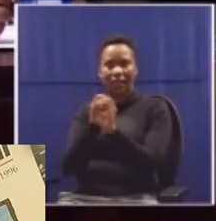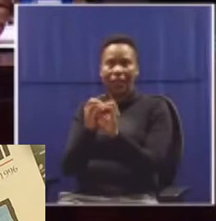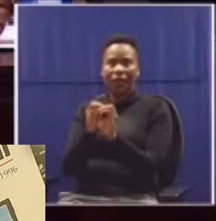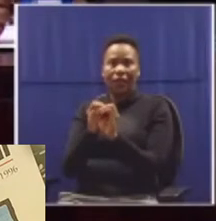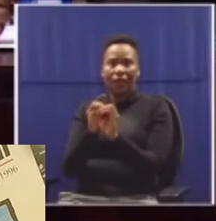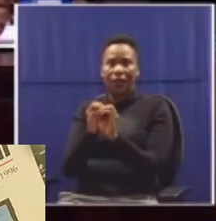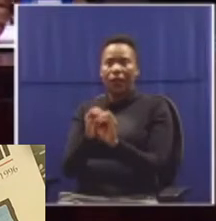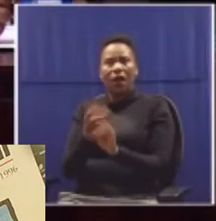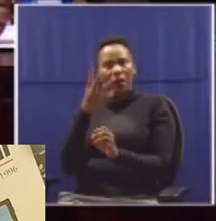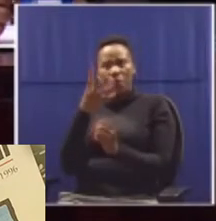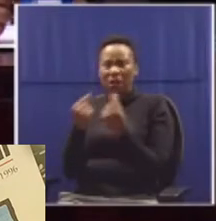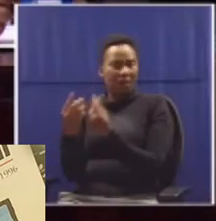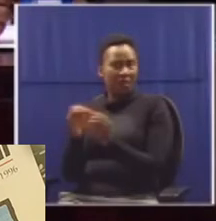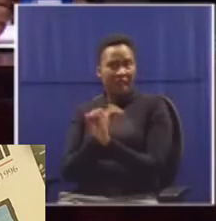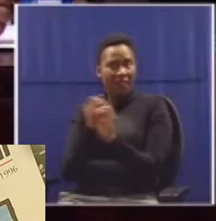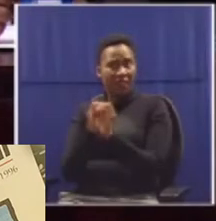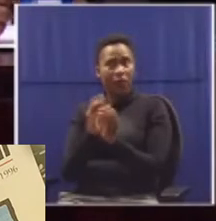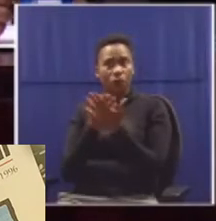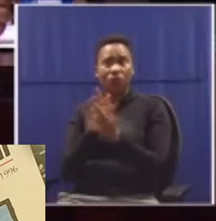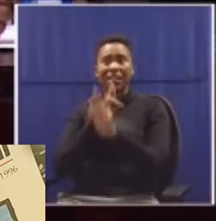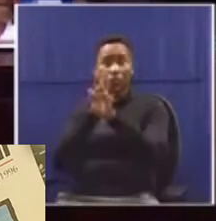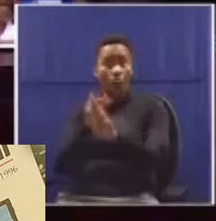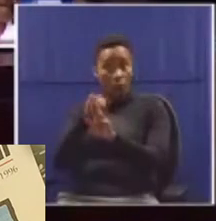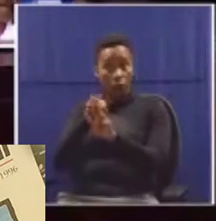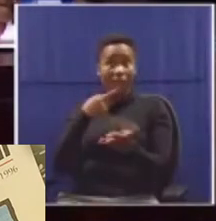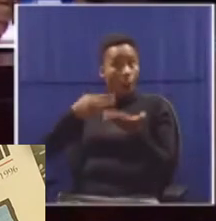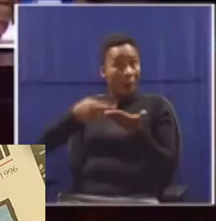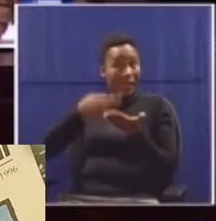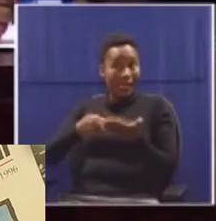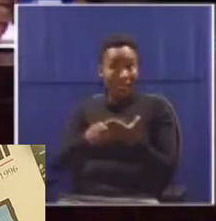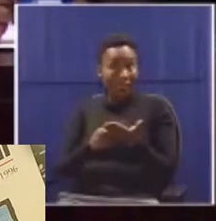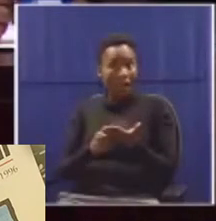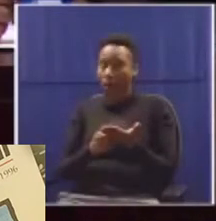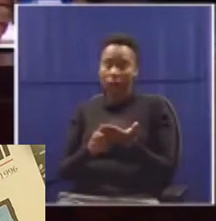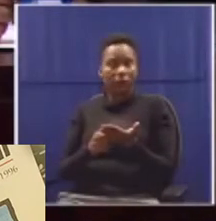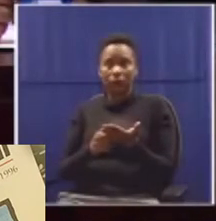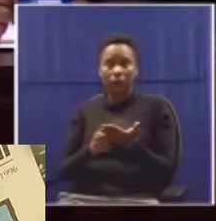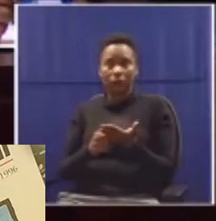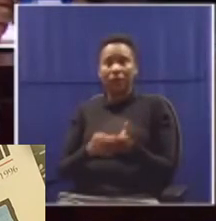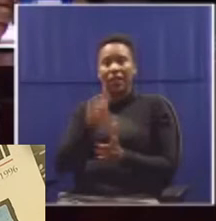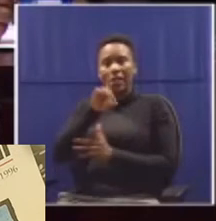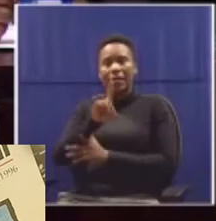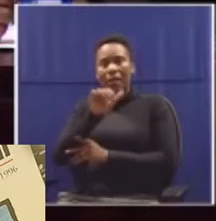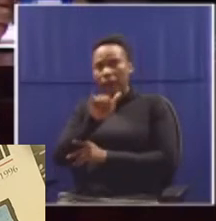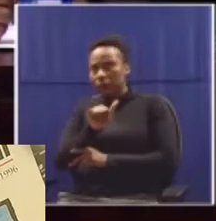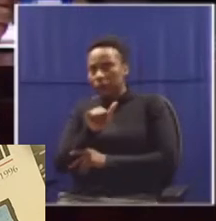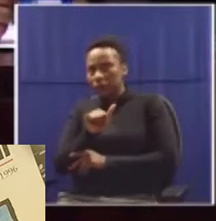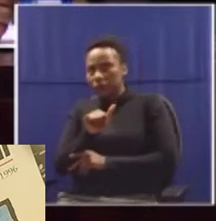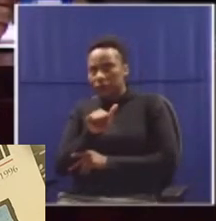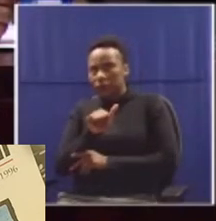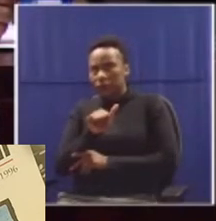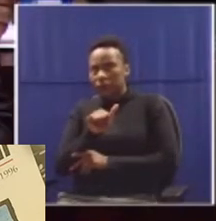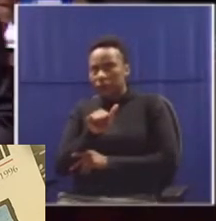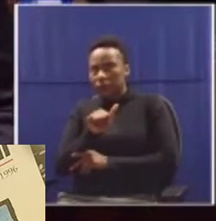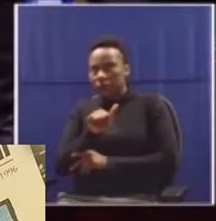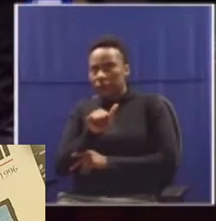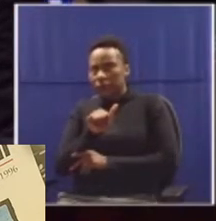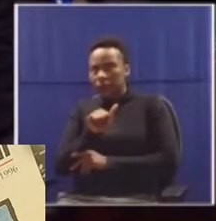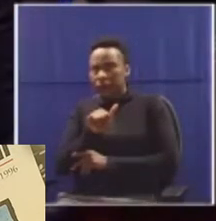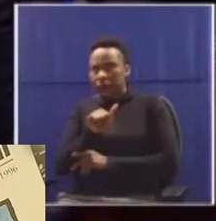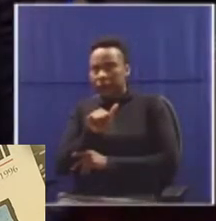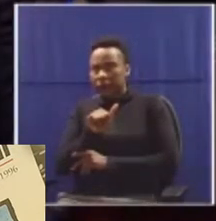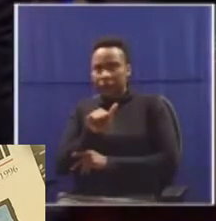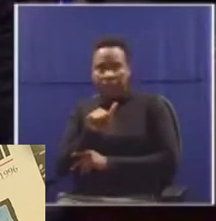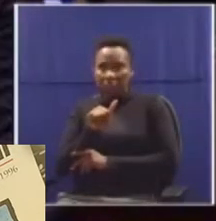and we have not done anything to respond to the recommended actions the da submits a theme for this debate calling it the economic